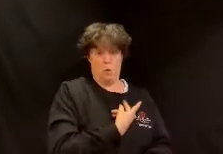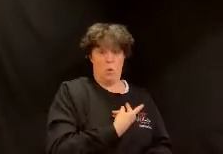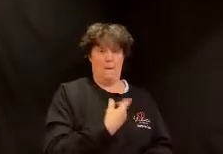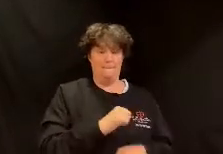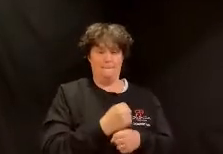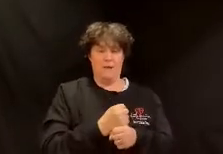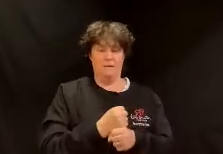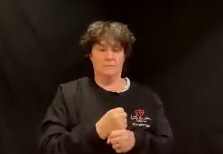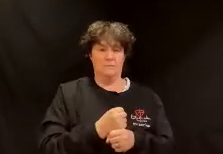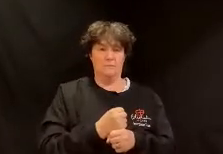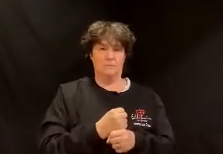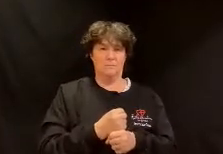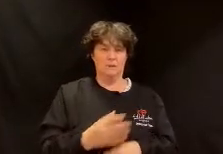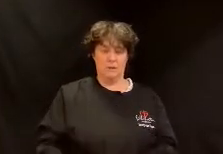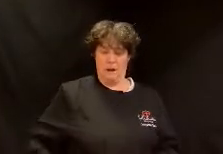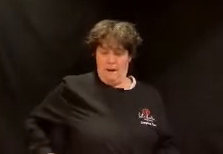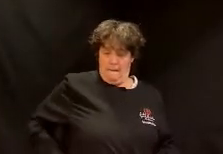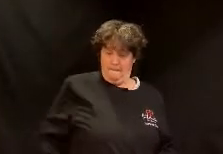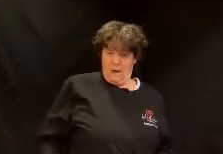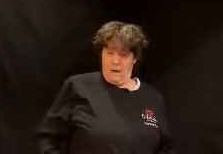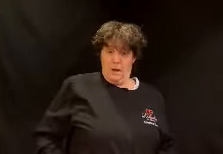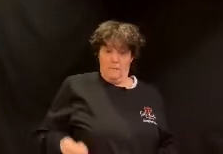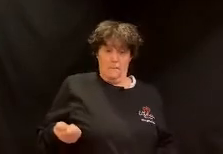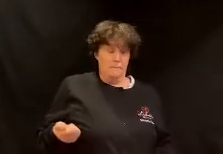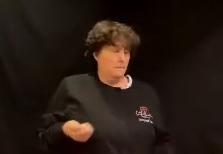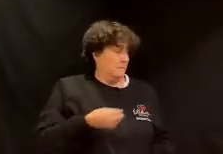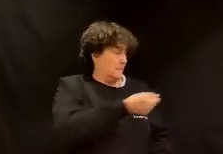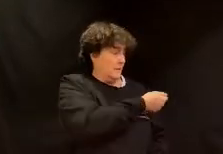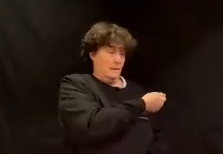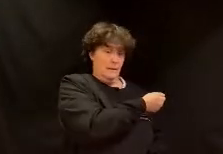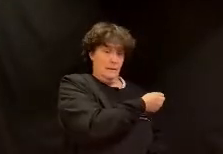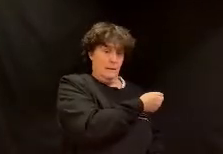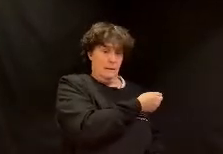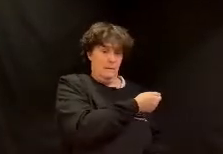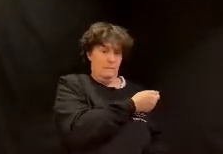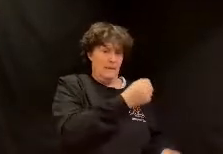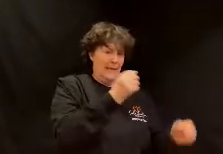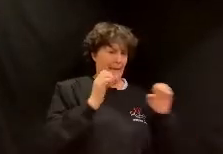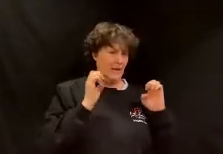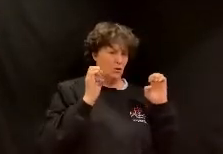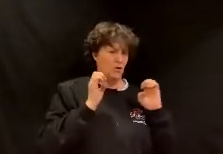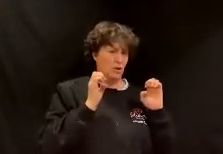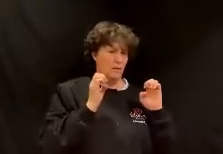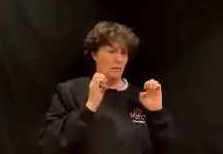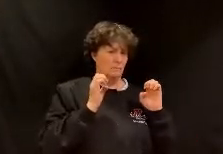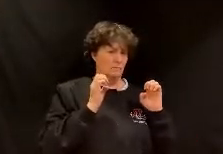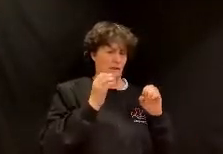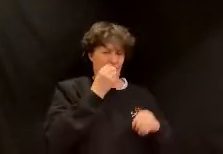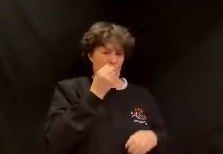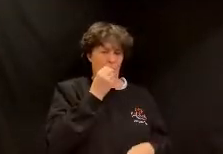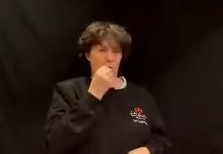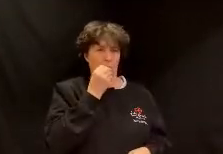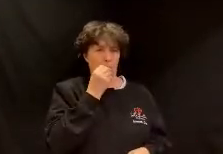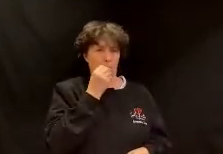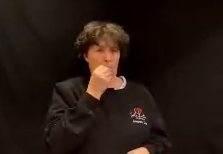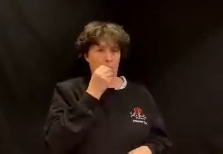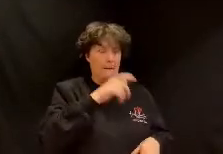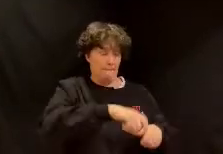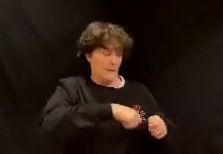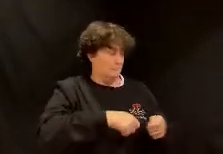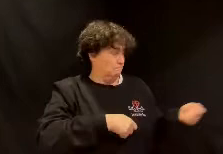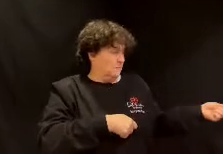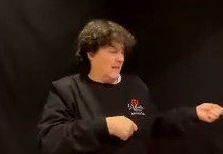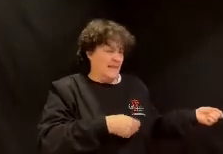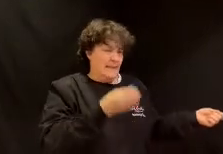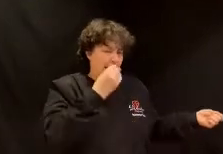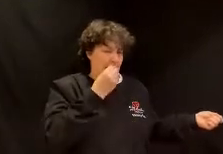So I went and I reached into my pocket and I handed him an energy gel. It has calories in it. So I gave it to him. I said,